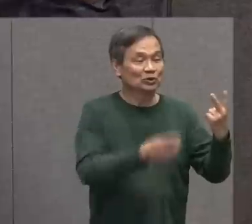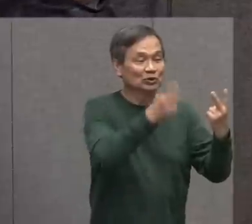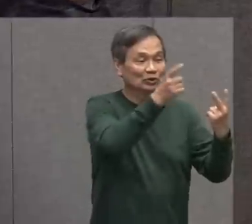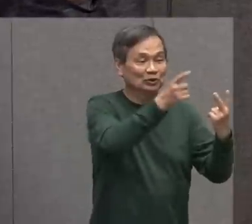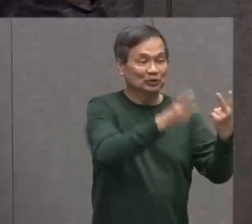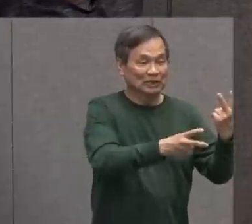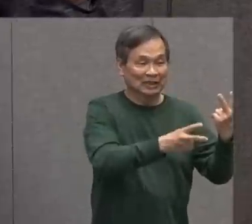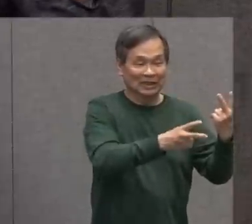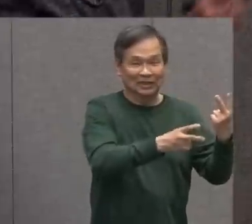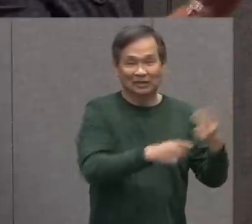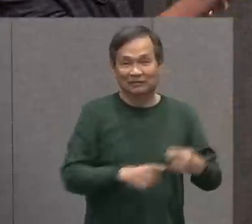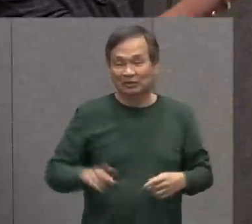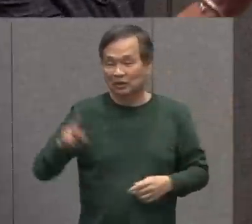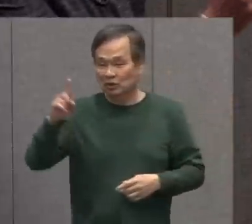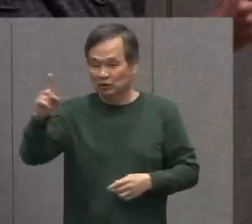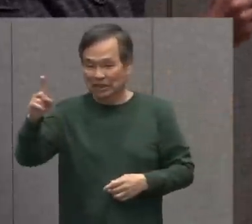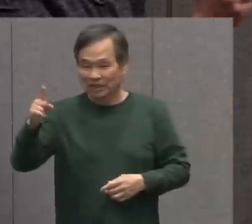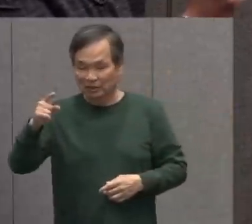to make four?